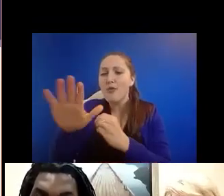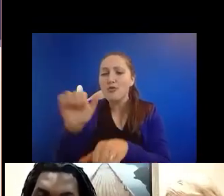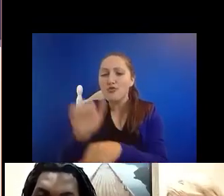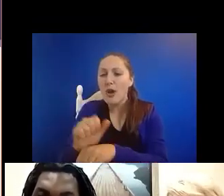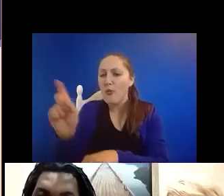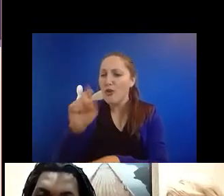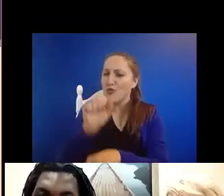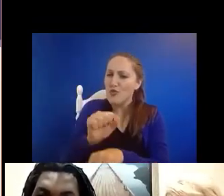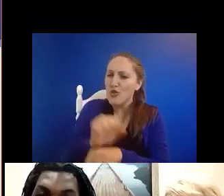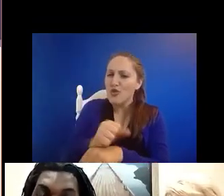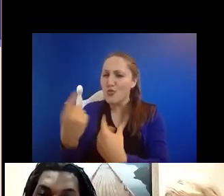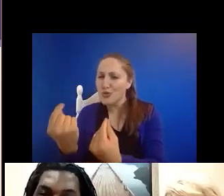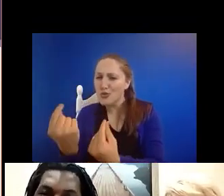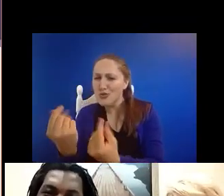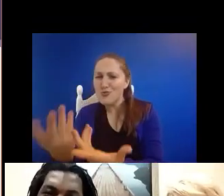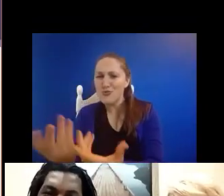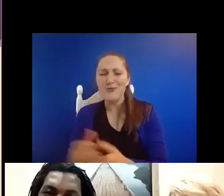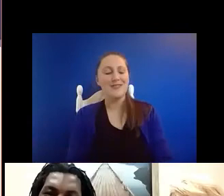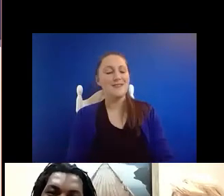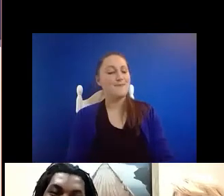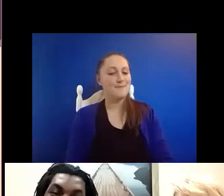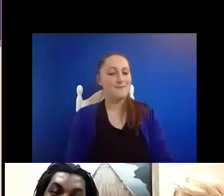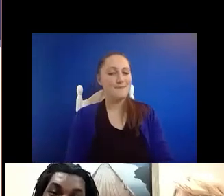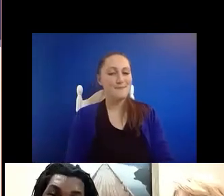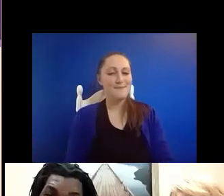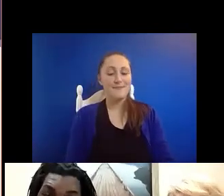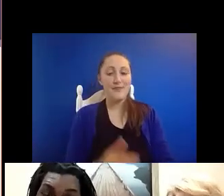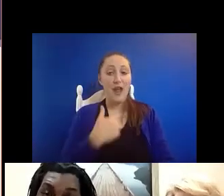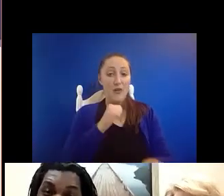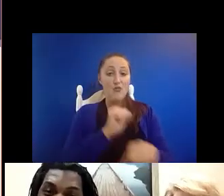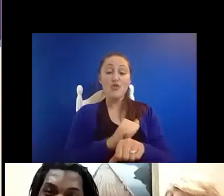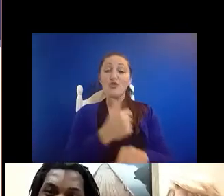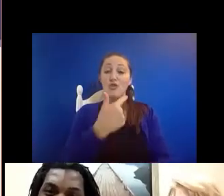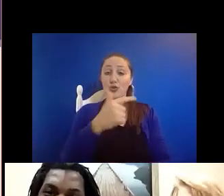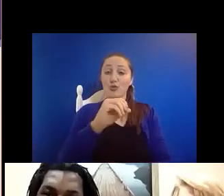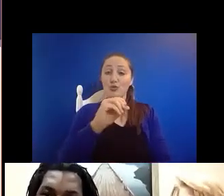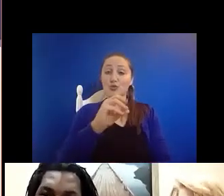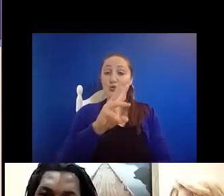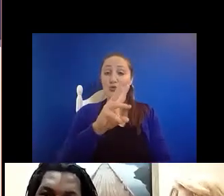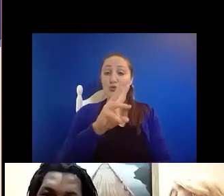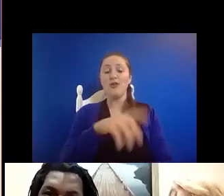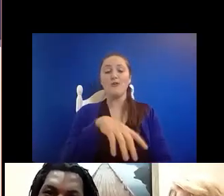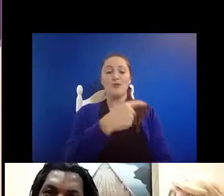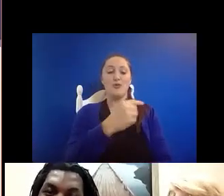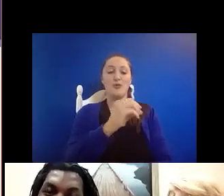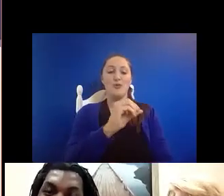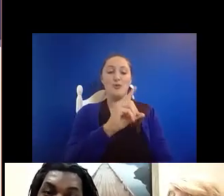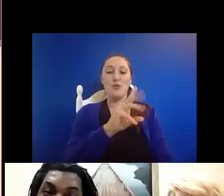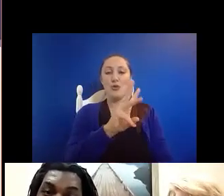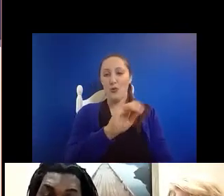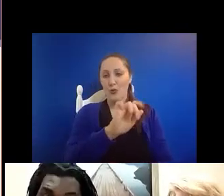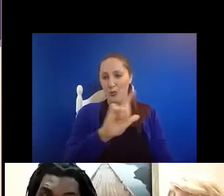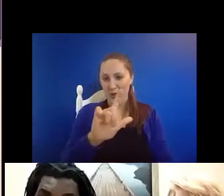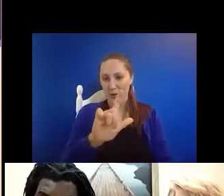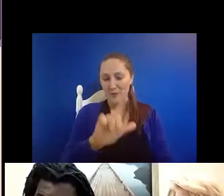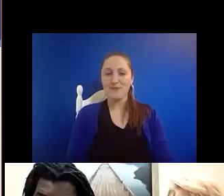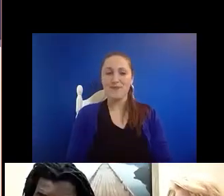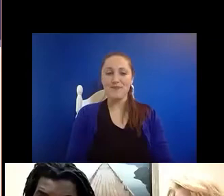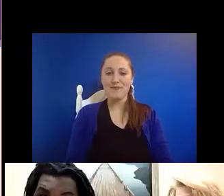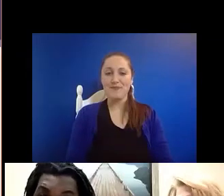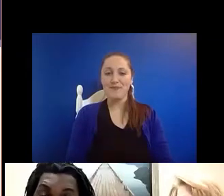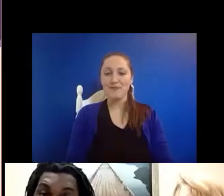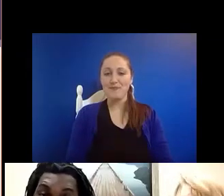and what do you do? I work at Goodwill. My job is I do dog